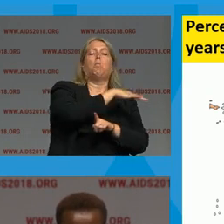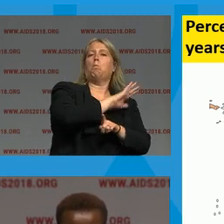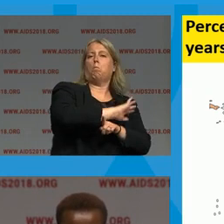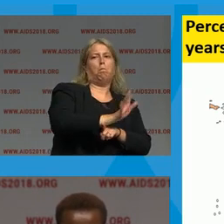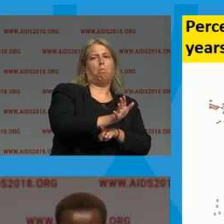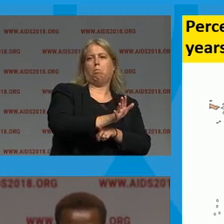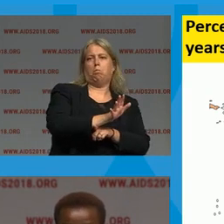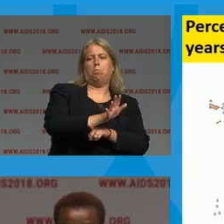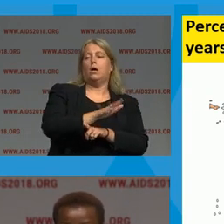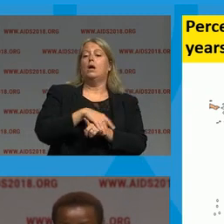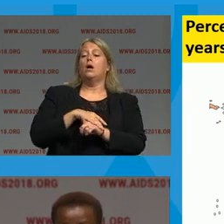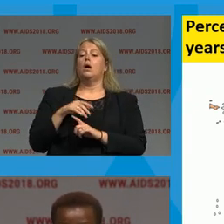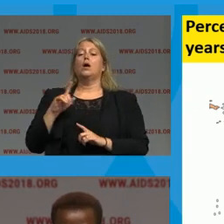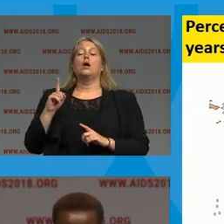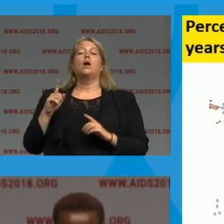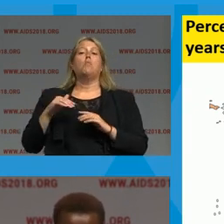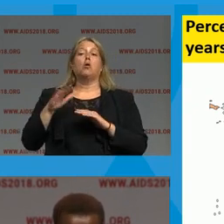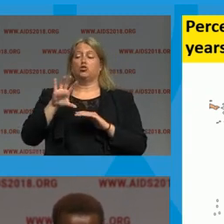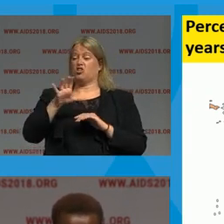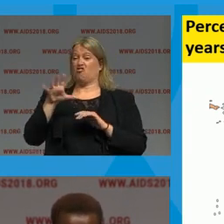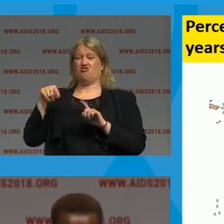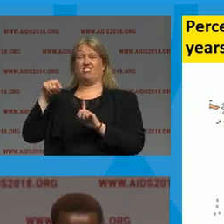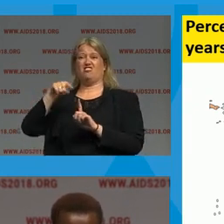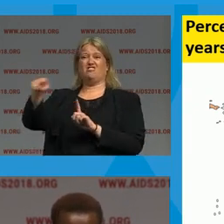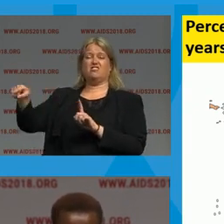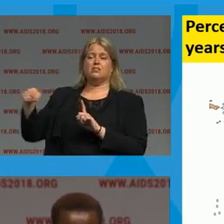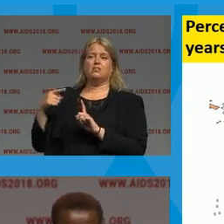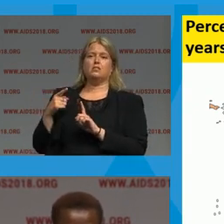of the countries do not have